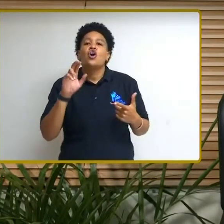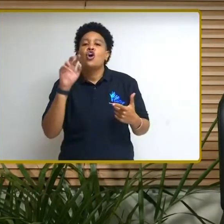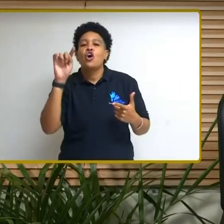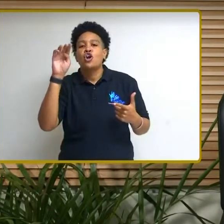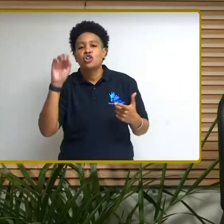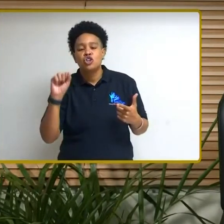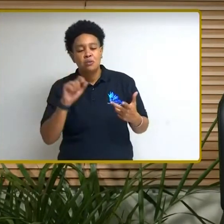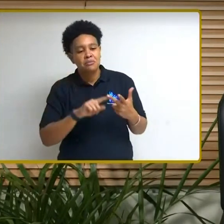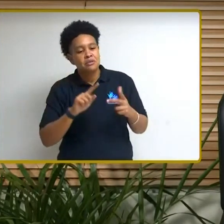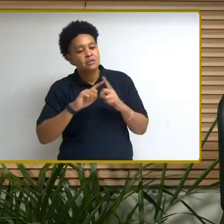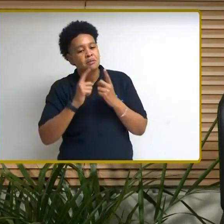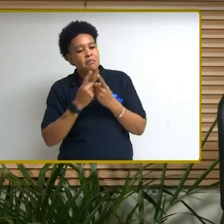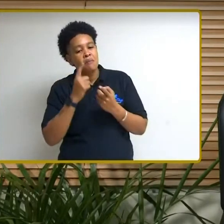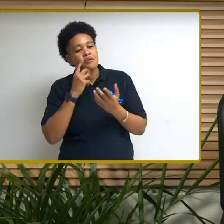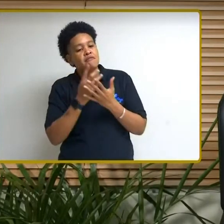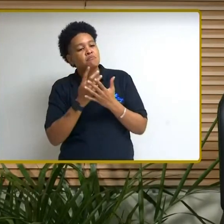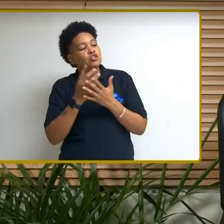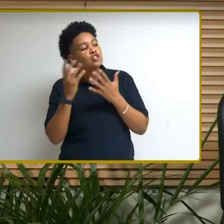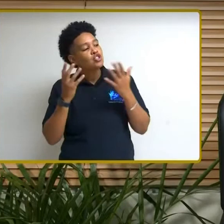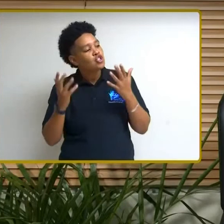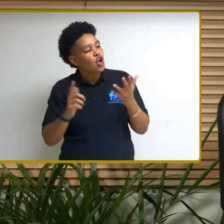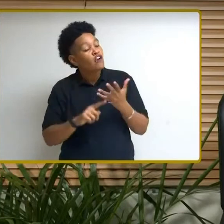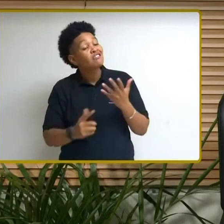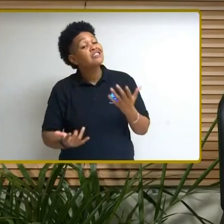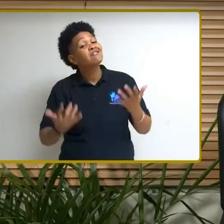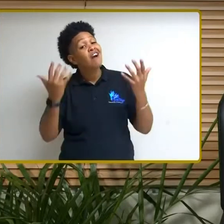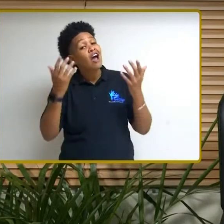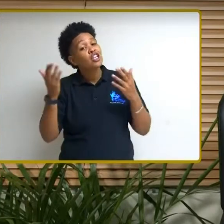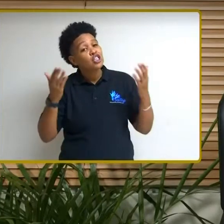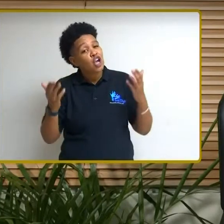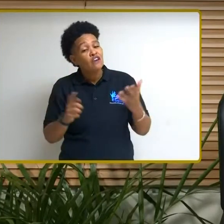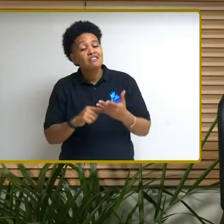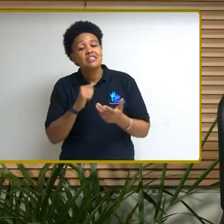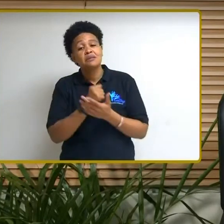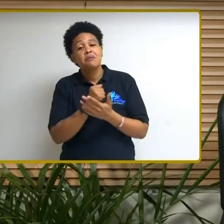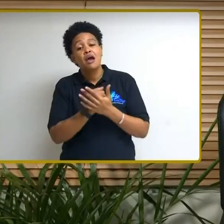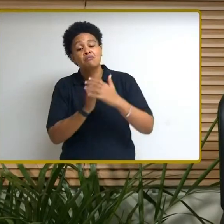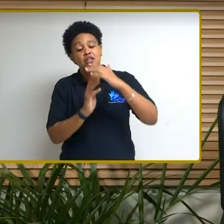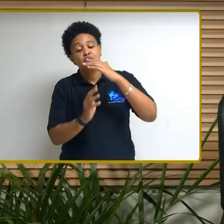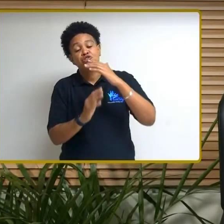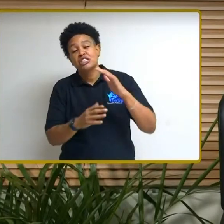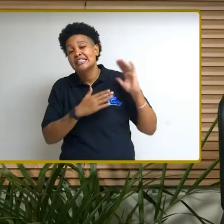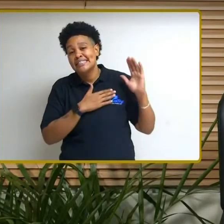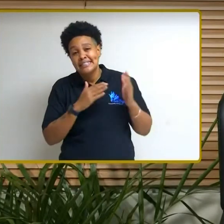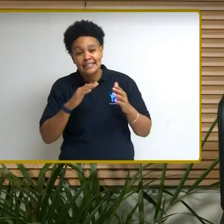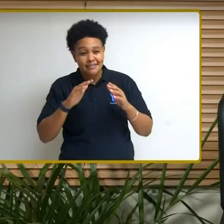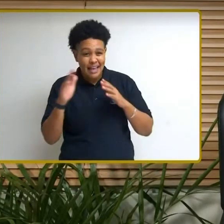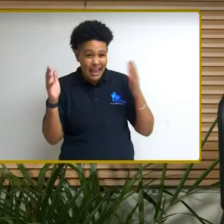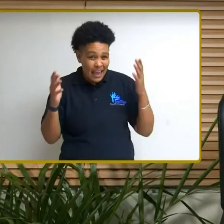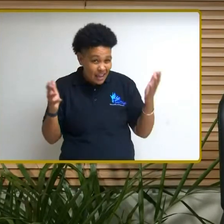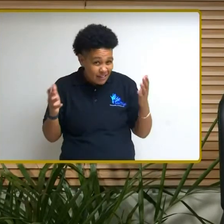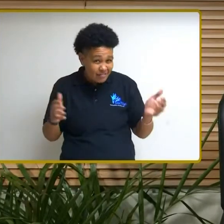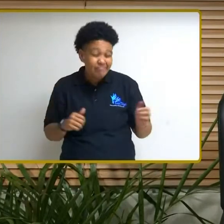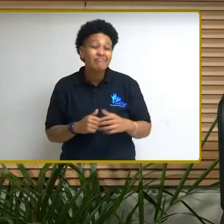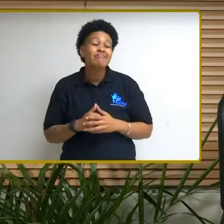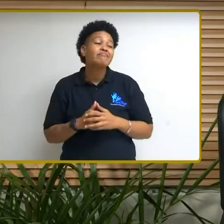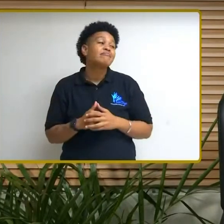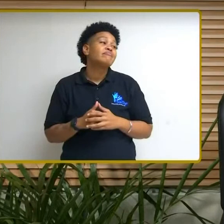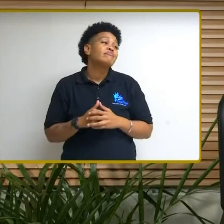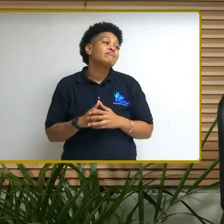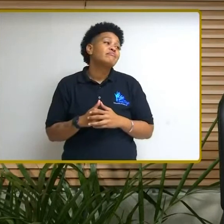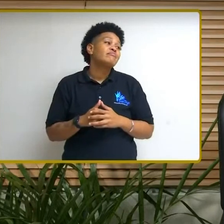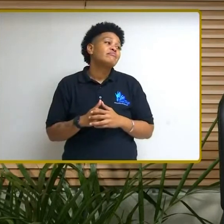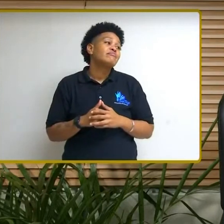customs, Department of Correctional Services, the Fire Brigade, Passport and Immigration and Citizenship